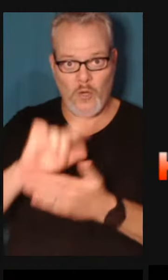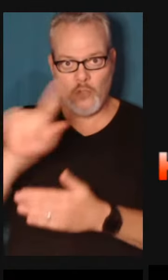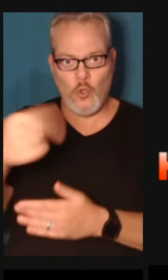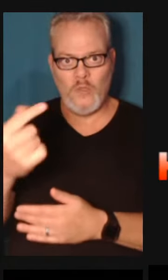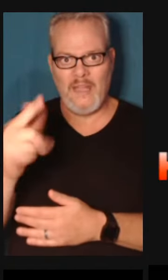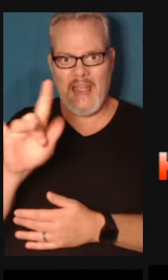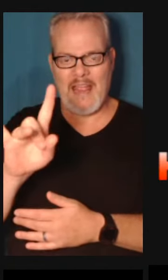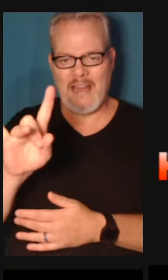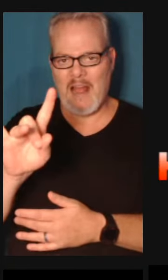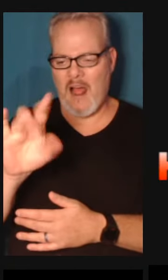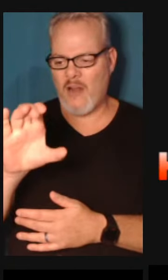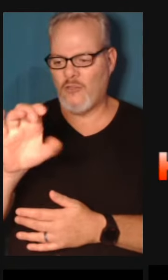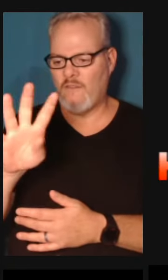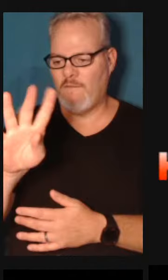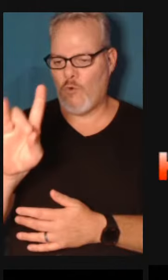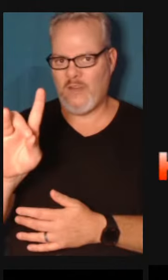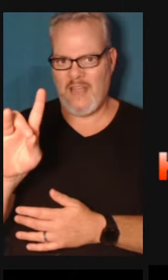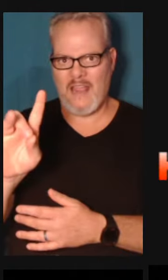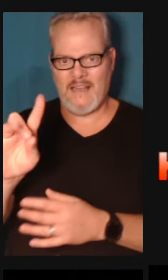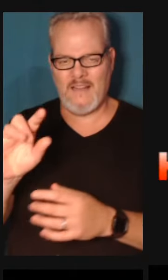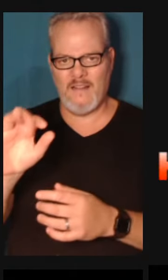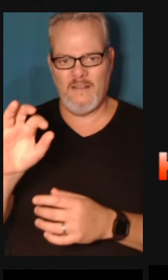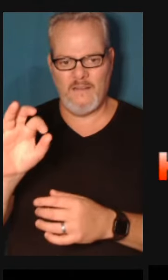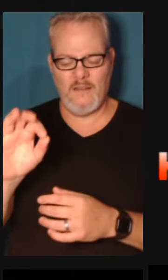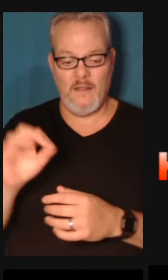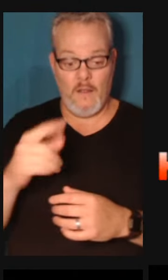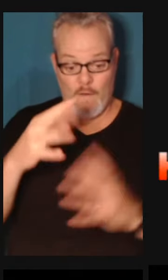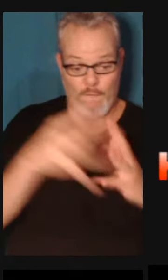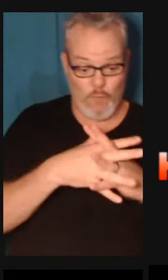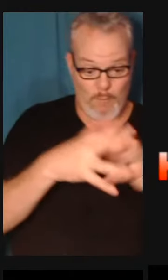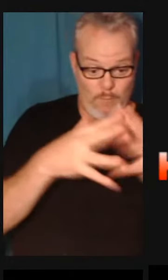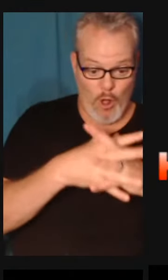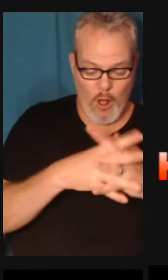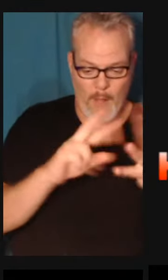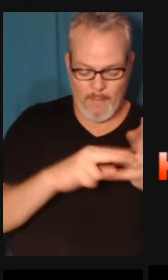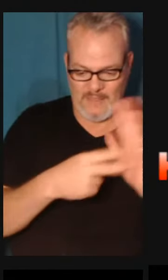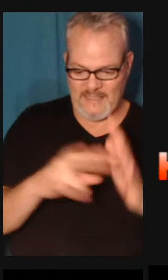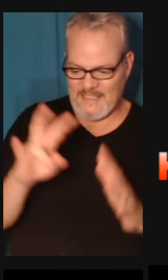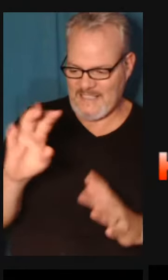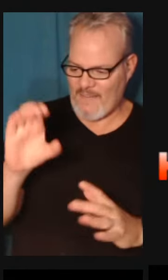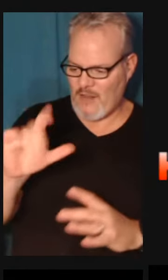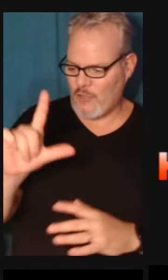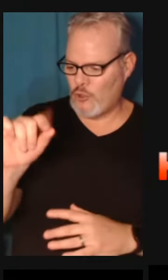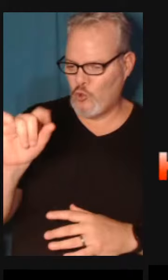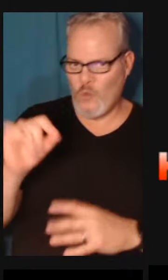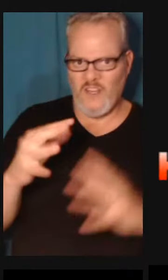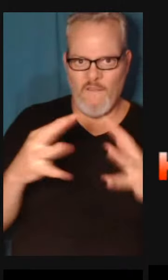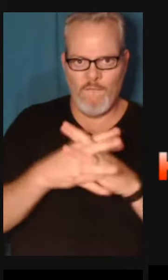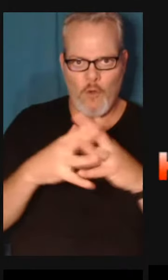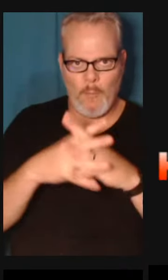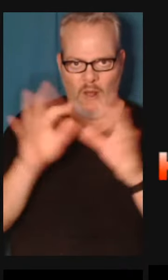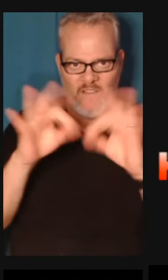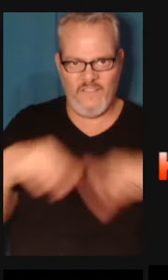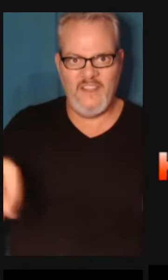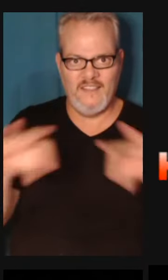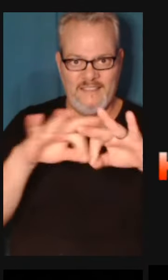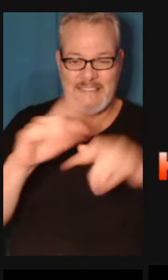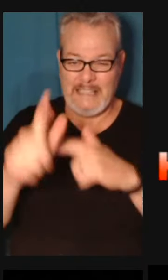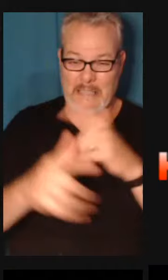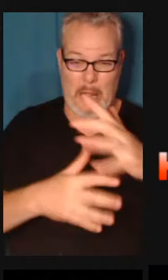for football fans, that's 720 football fields. That is a lot of lava flowing through